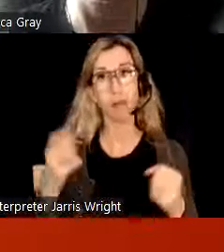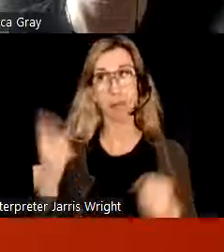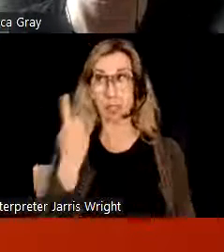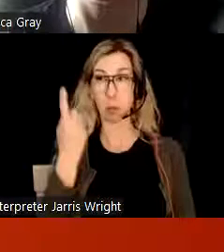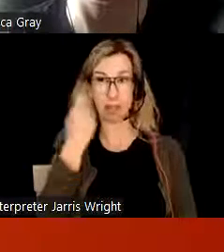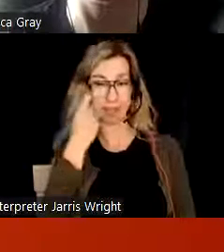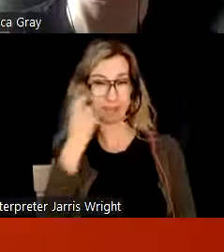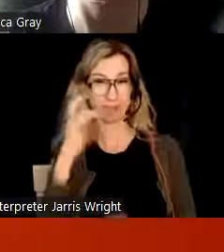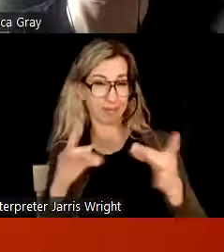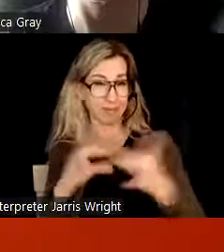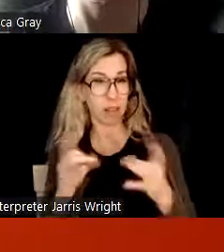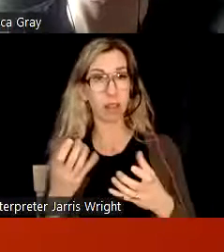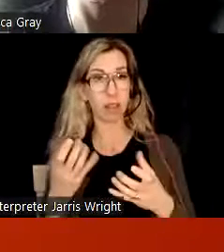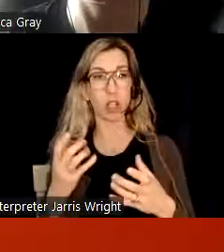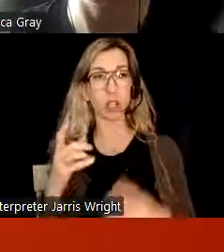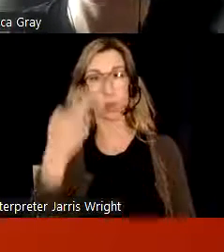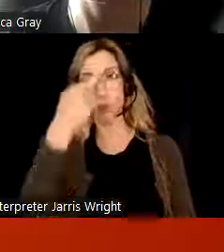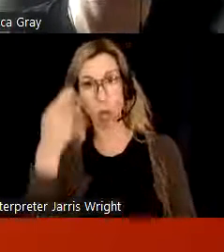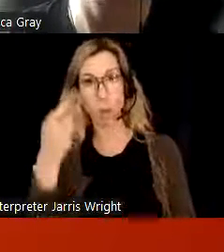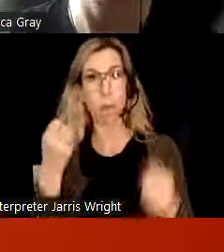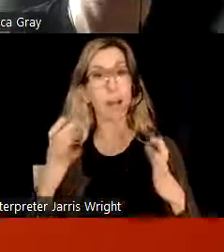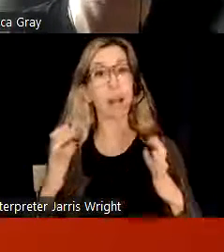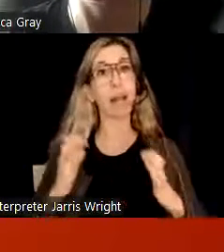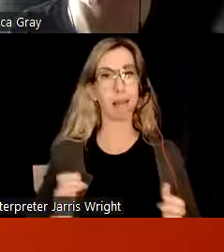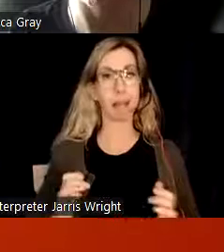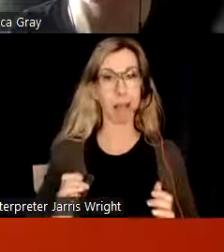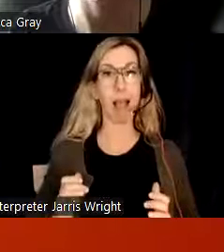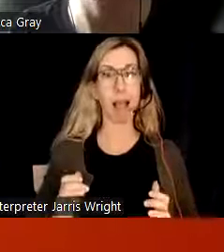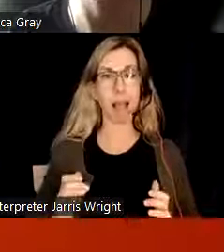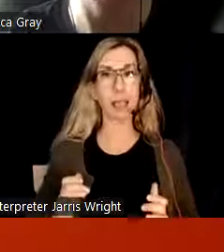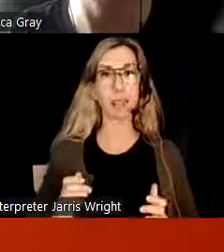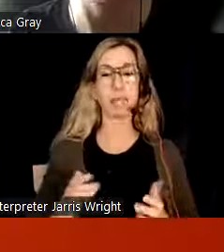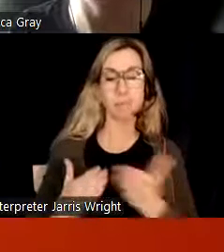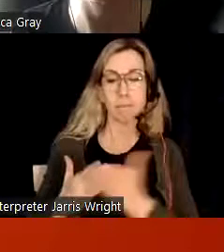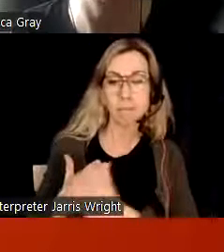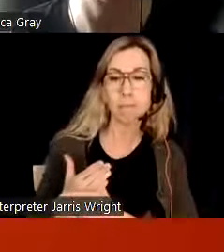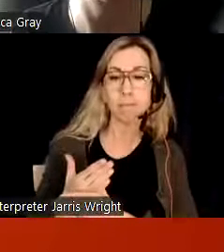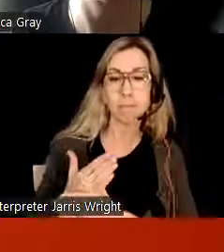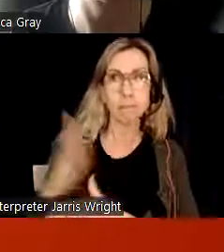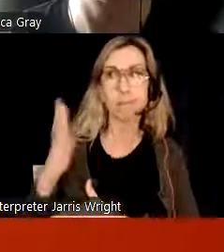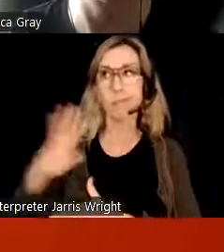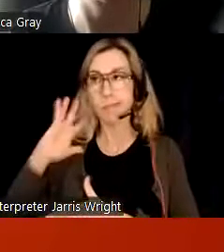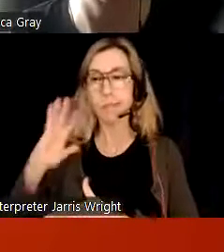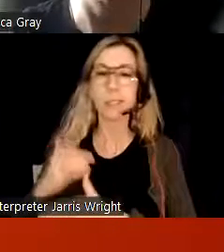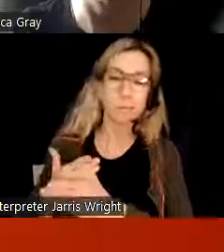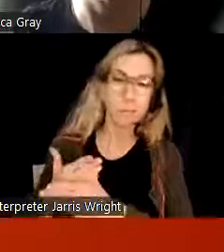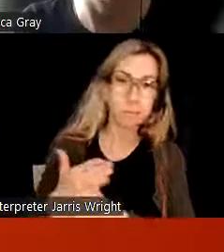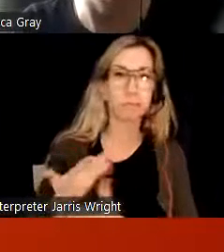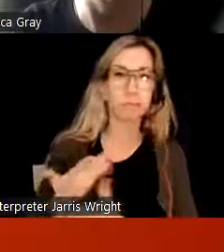and participants are going through and have undergone. There's just